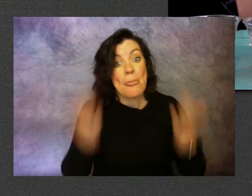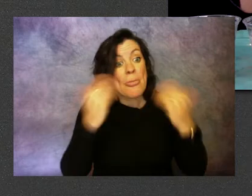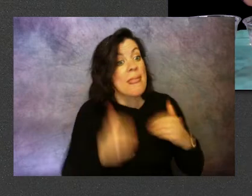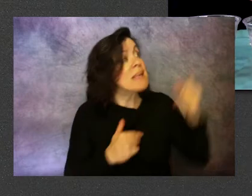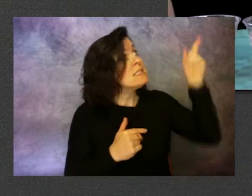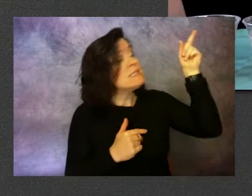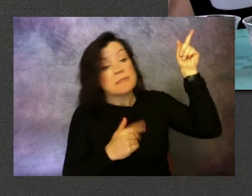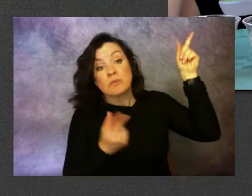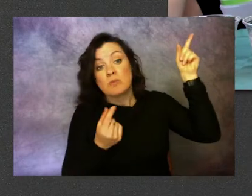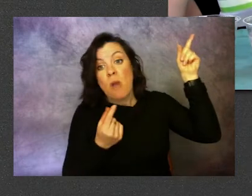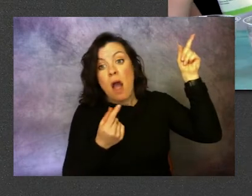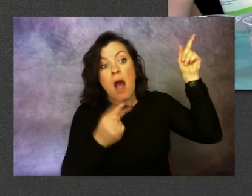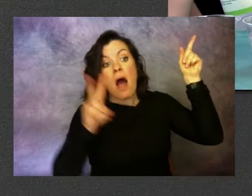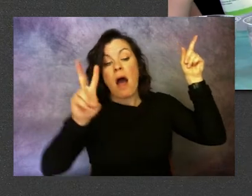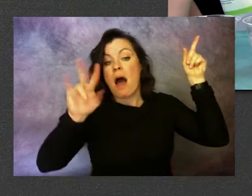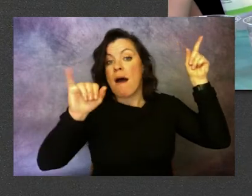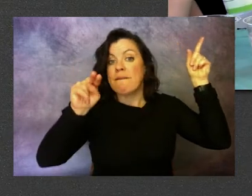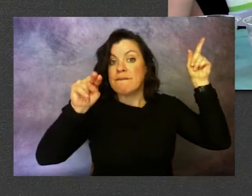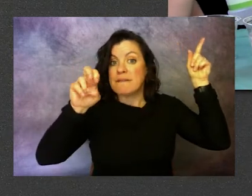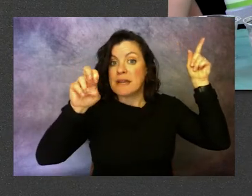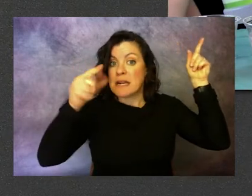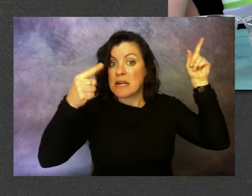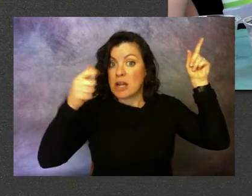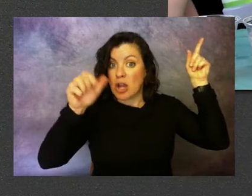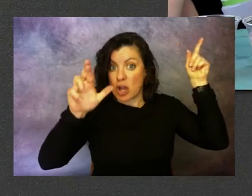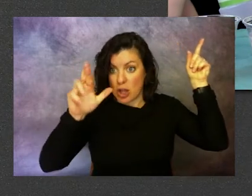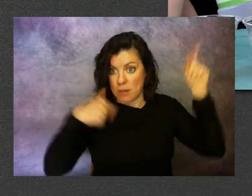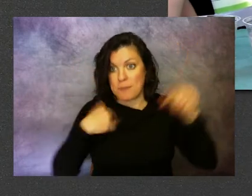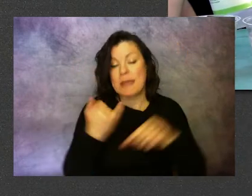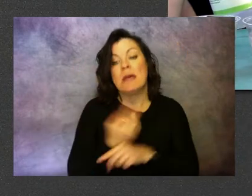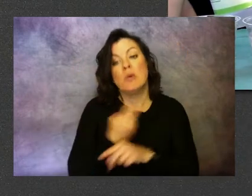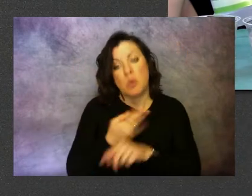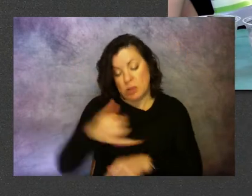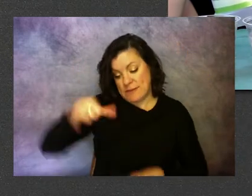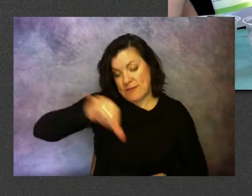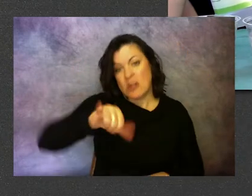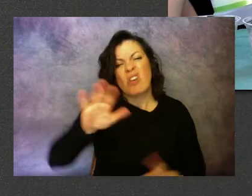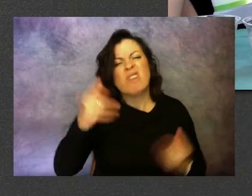in vinegar. Now we've used vinegar before.